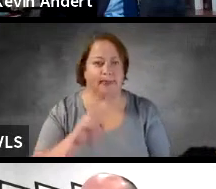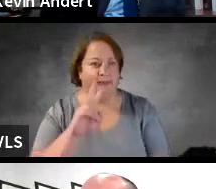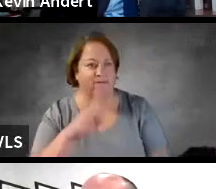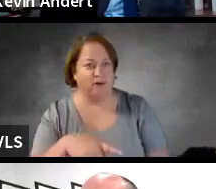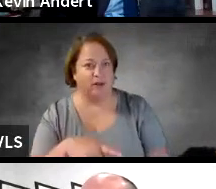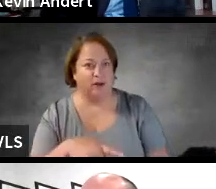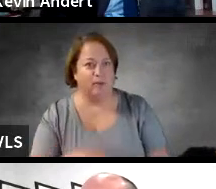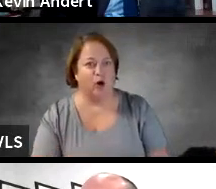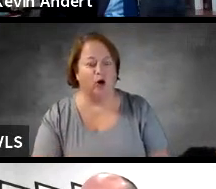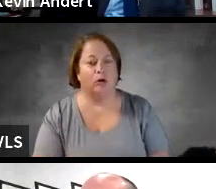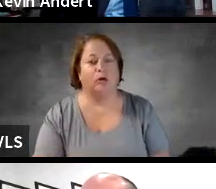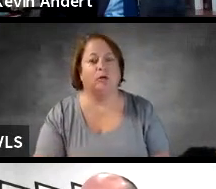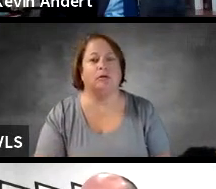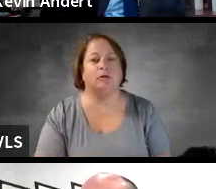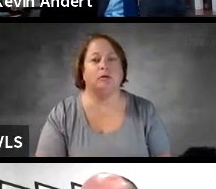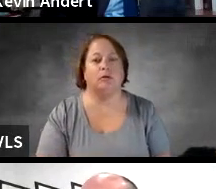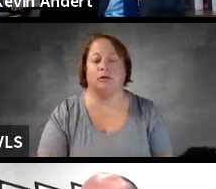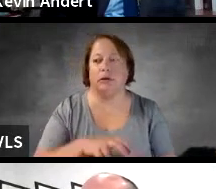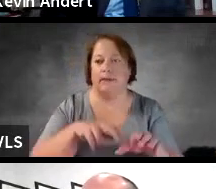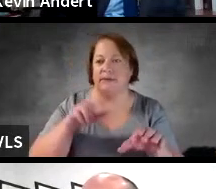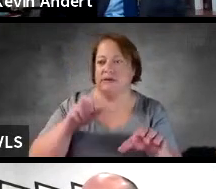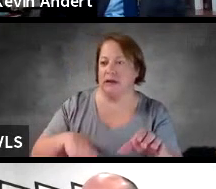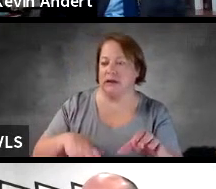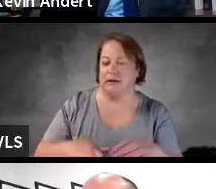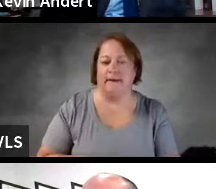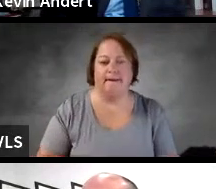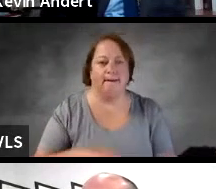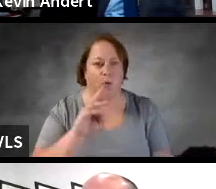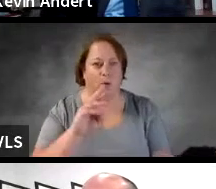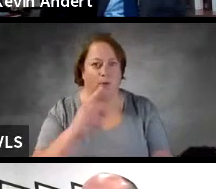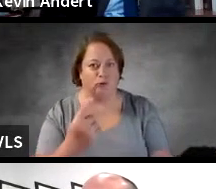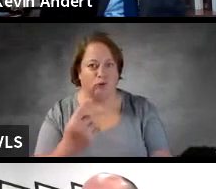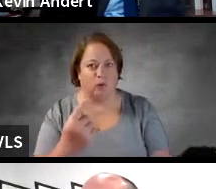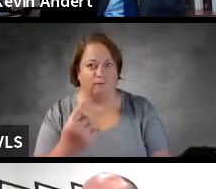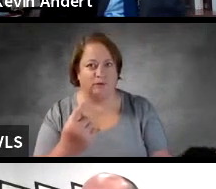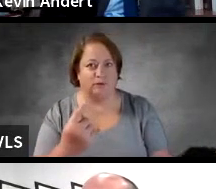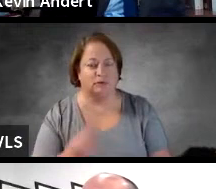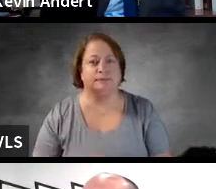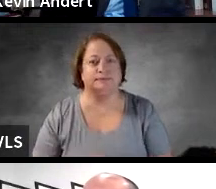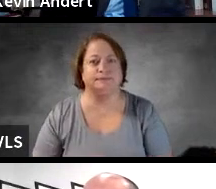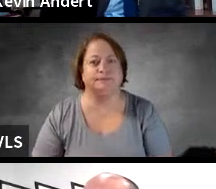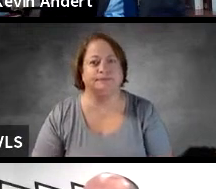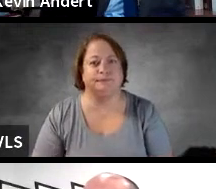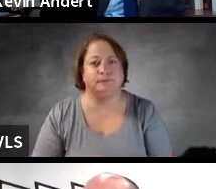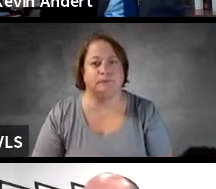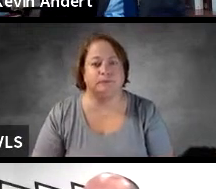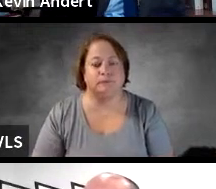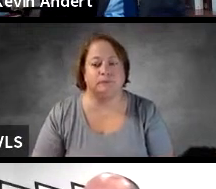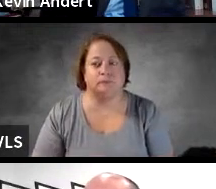Park? Abstain. Webster Groves?